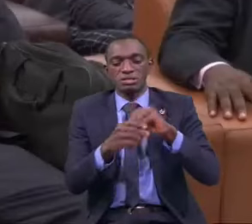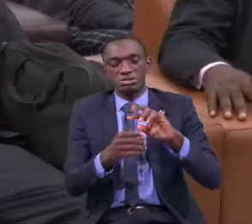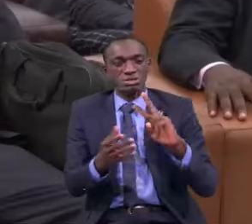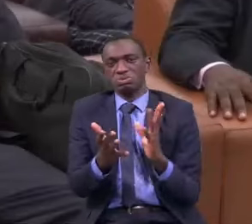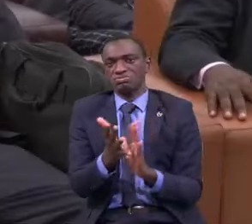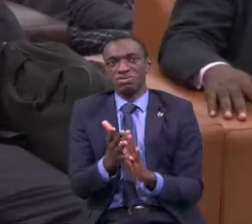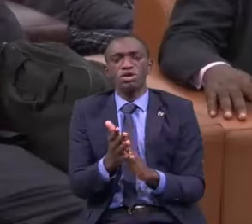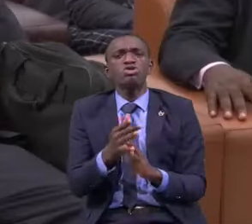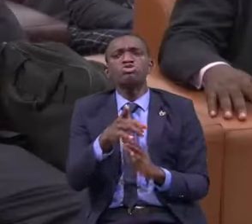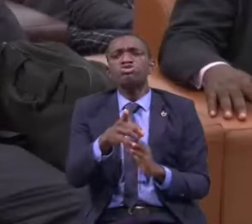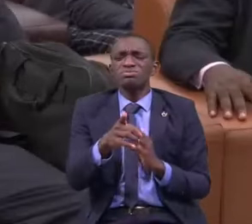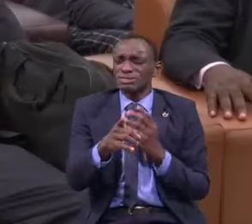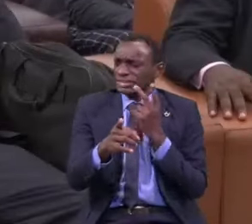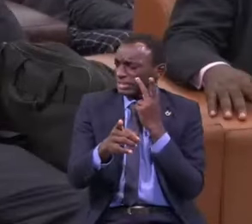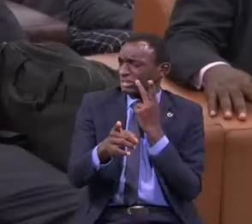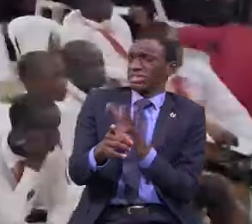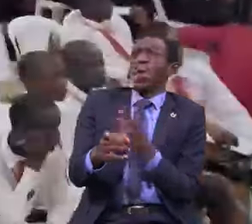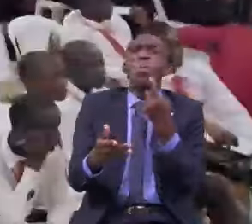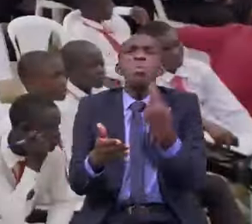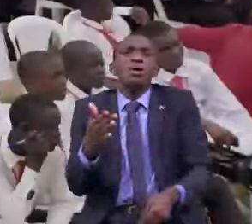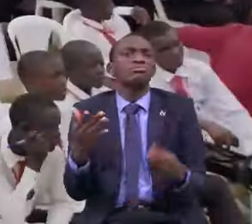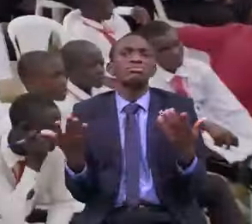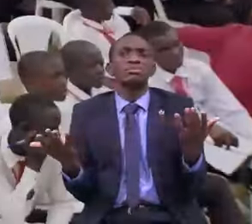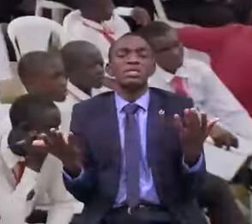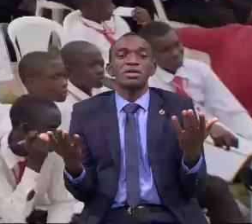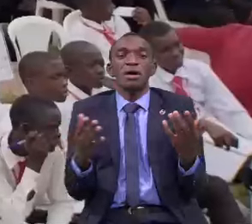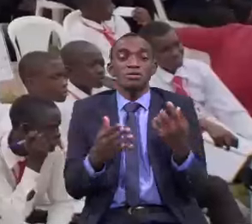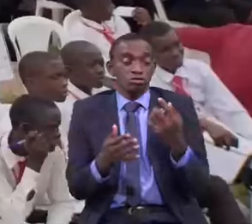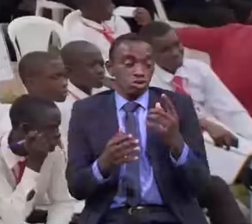books? What do you see of the opportunities around you?